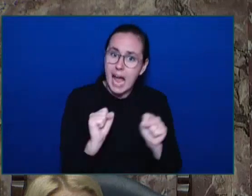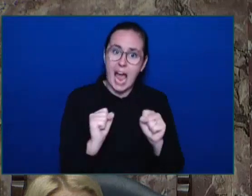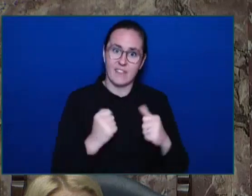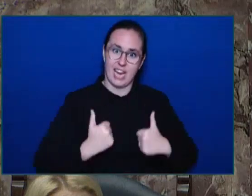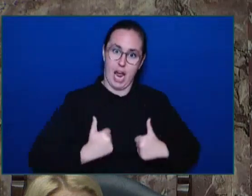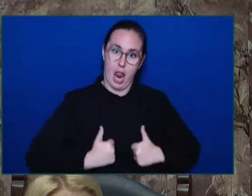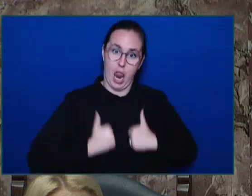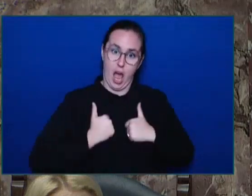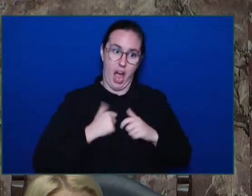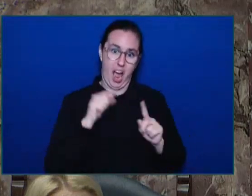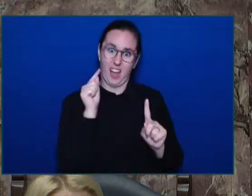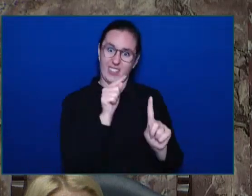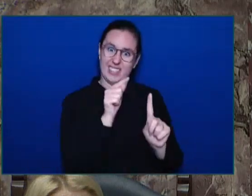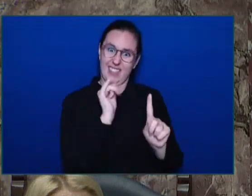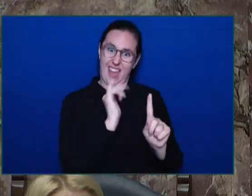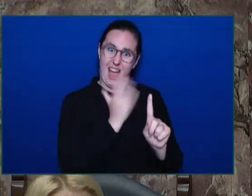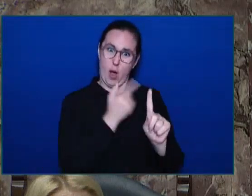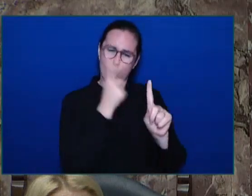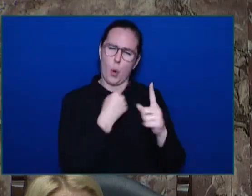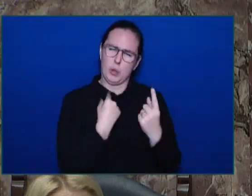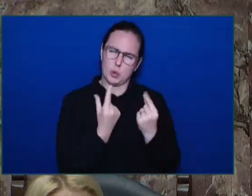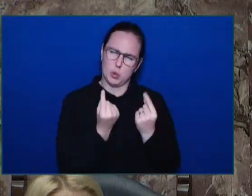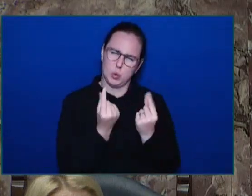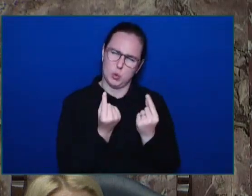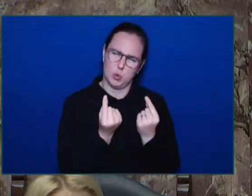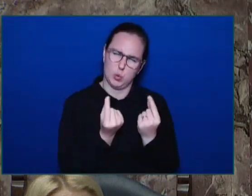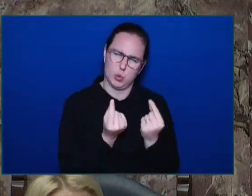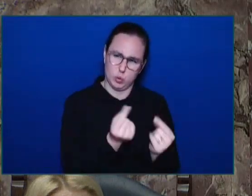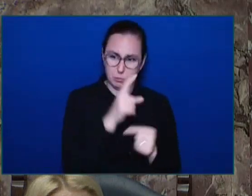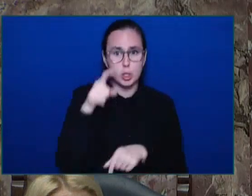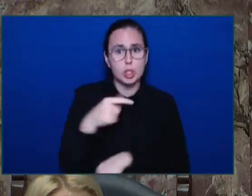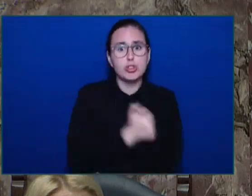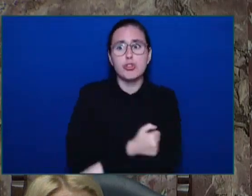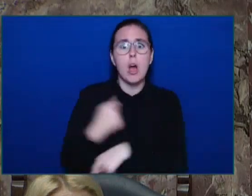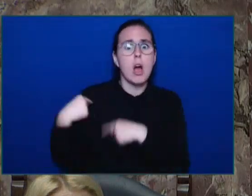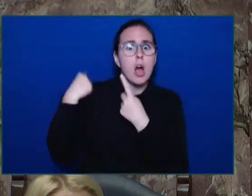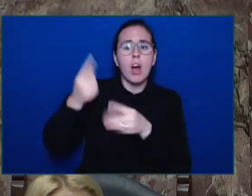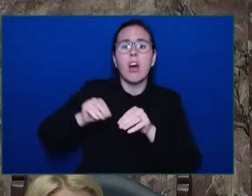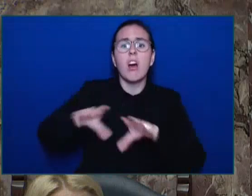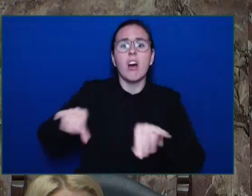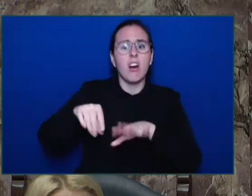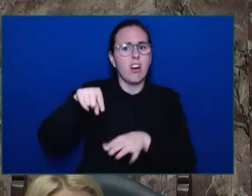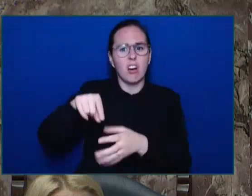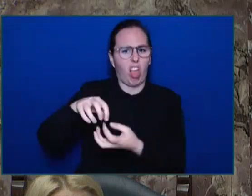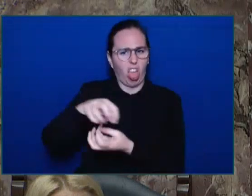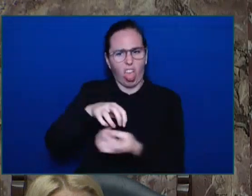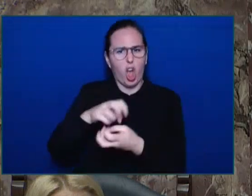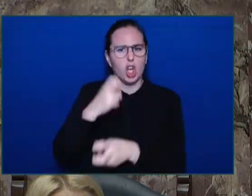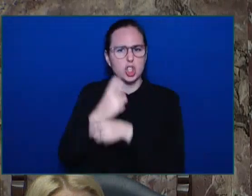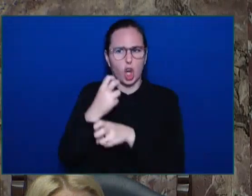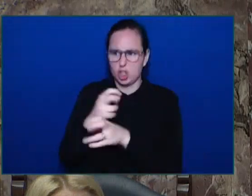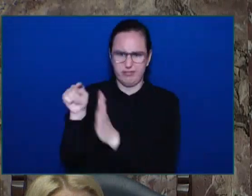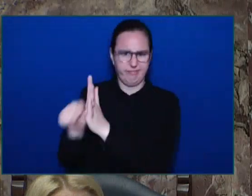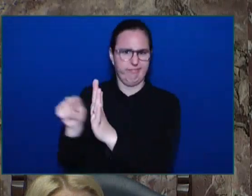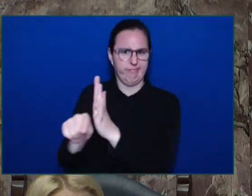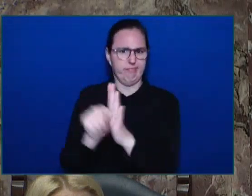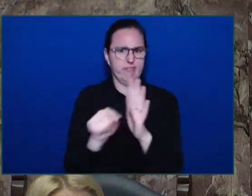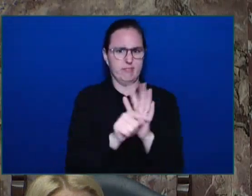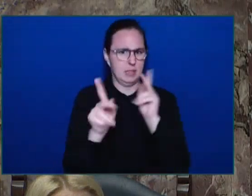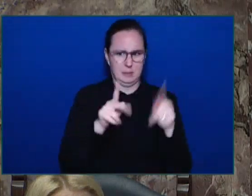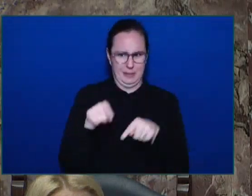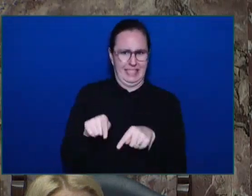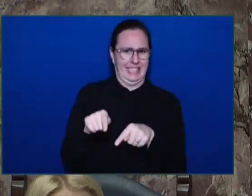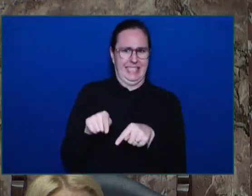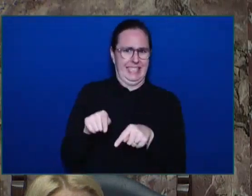crisis. And we are going to continue to do that under the guidance of our public health officials, of addictions medicine specialists, of our health authorities. And